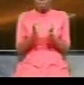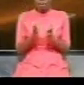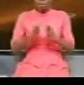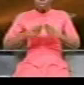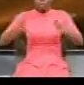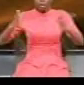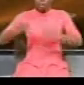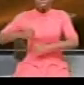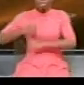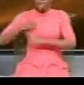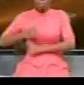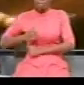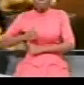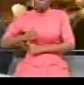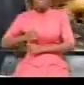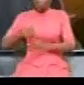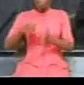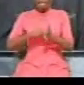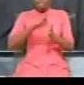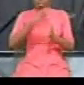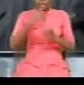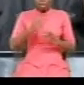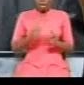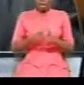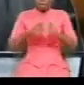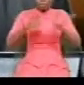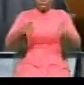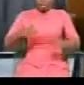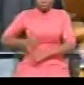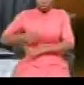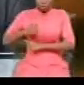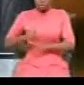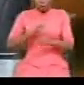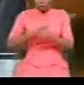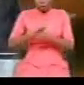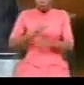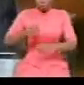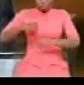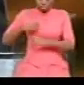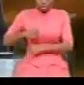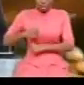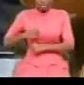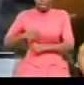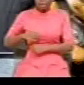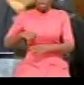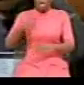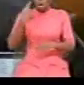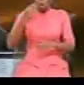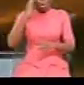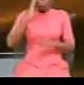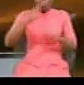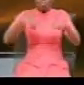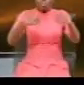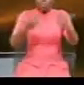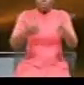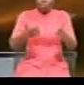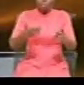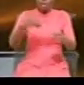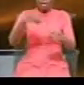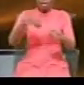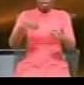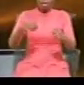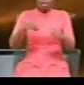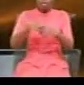combatants. It is the ground soldier, foot soldier, the combatants who will comb the